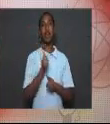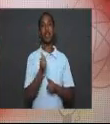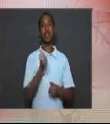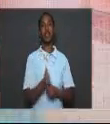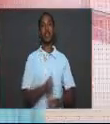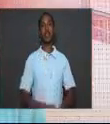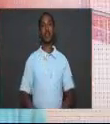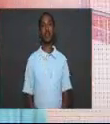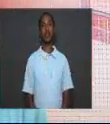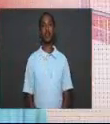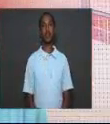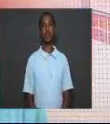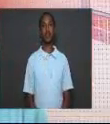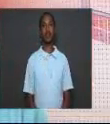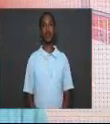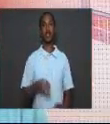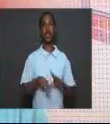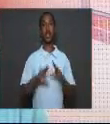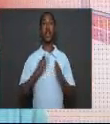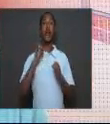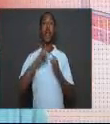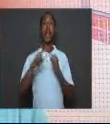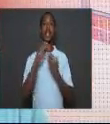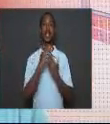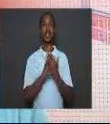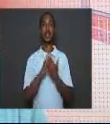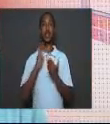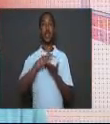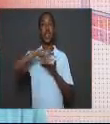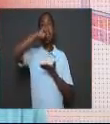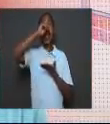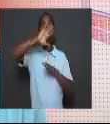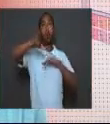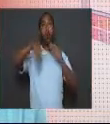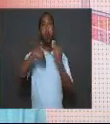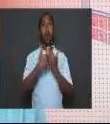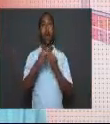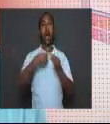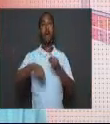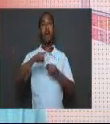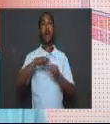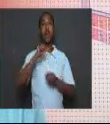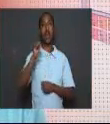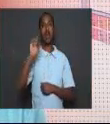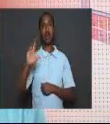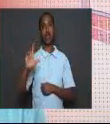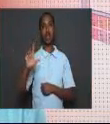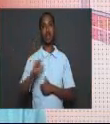non-metals. In our last lesson, we learned all about